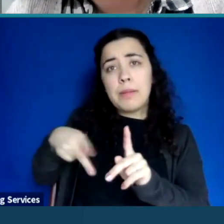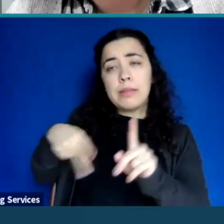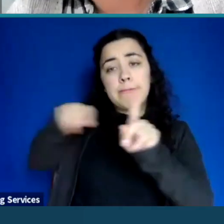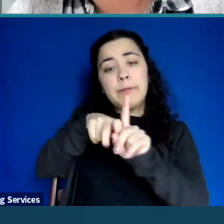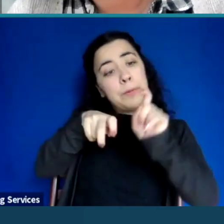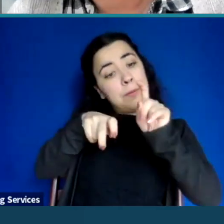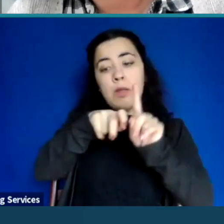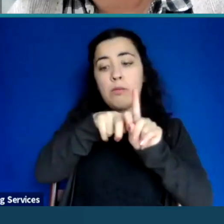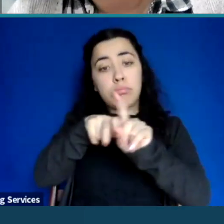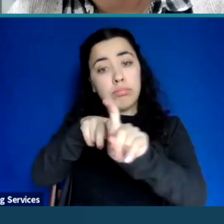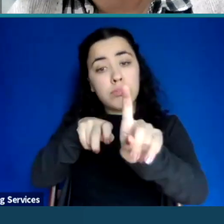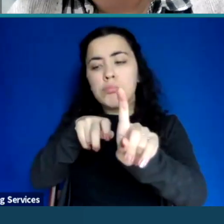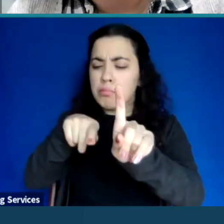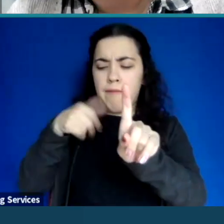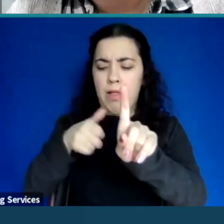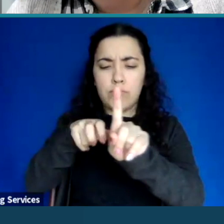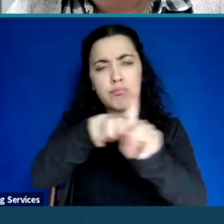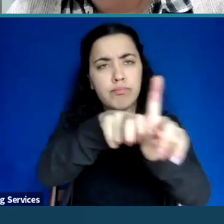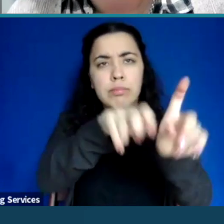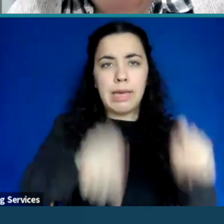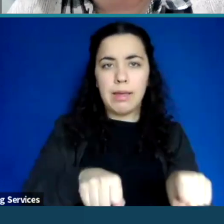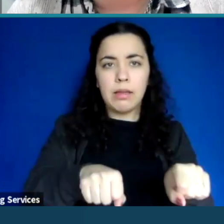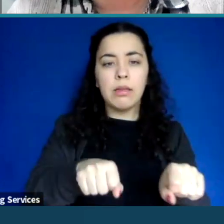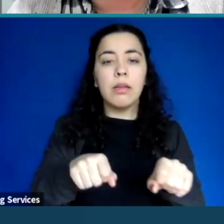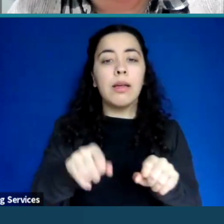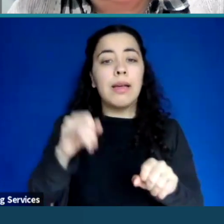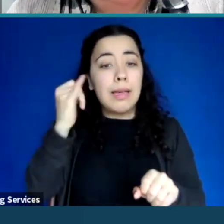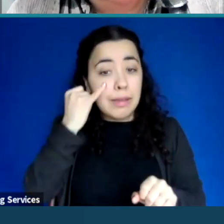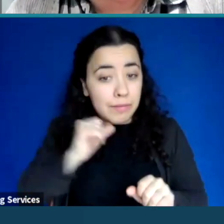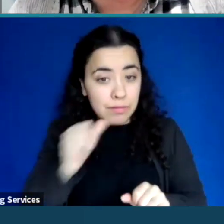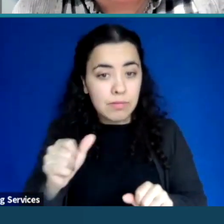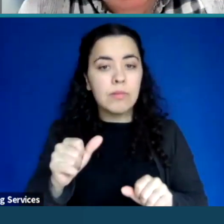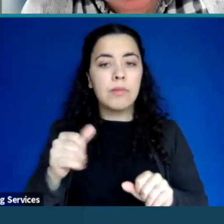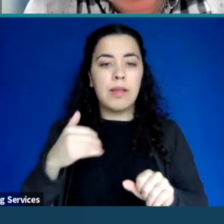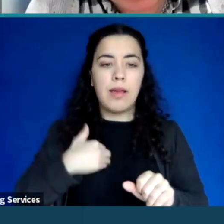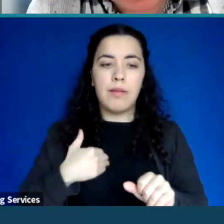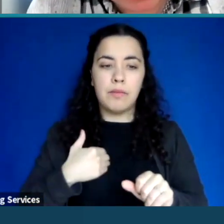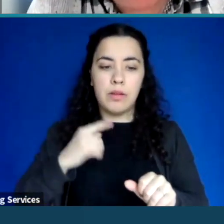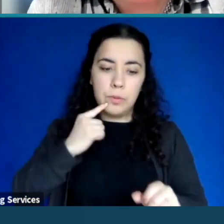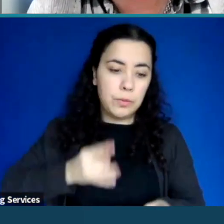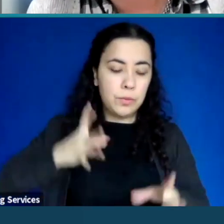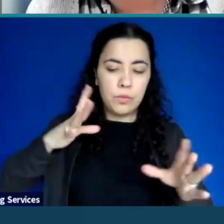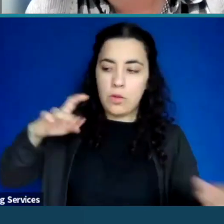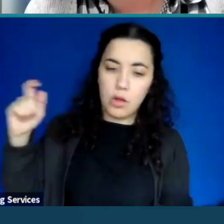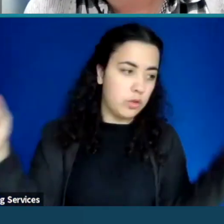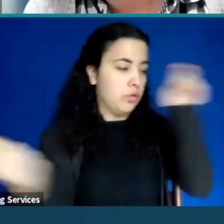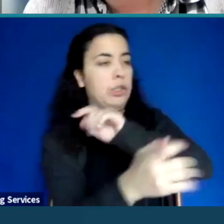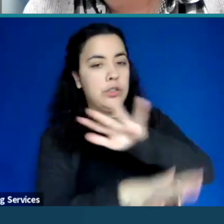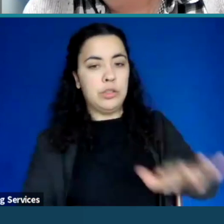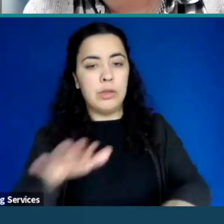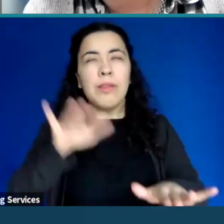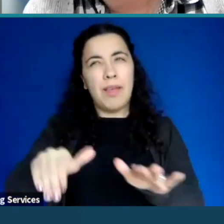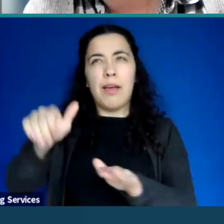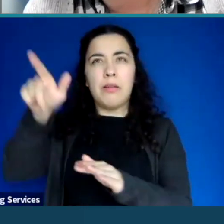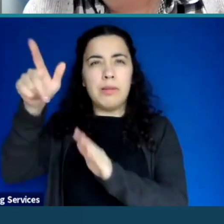animal's presence would result in a fundamental alteration. And this is a term that's used a lot in the ADA. It's a defense that businesses